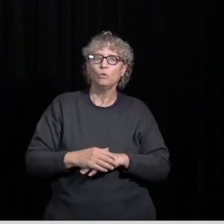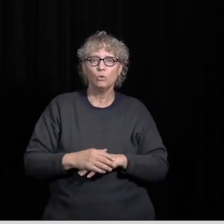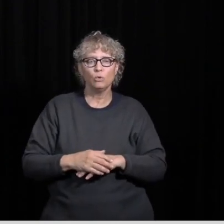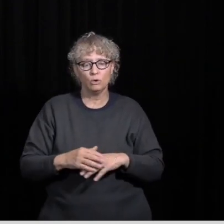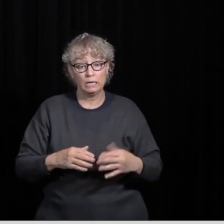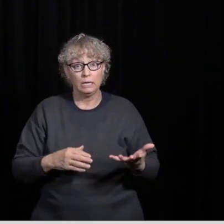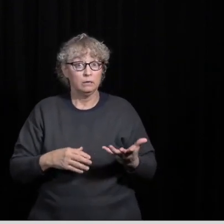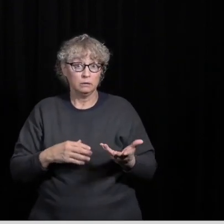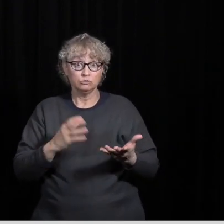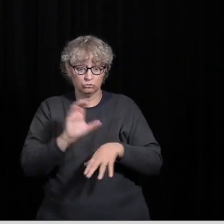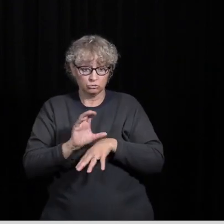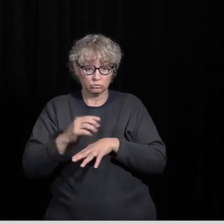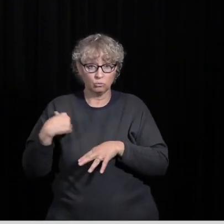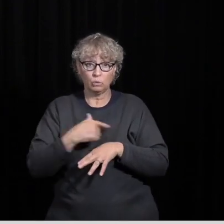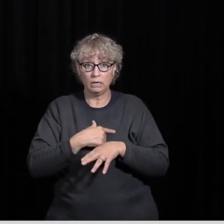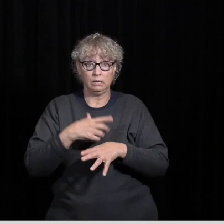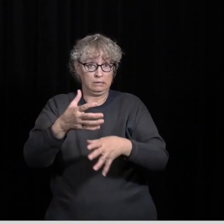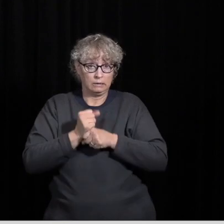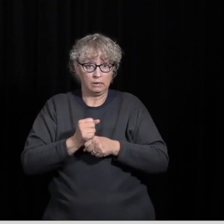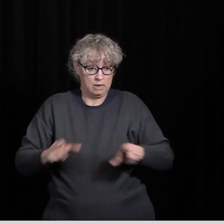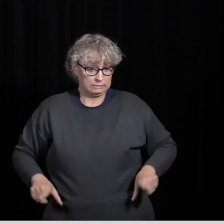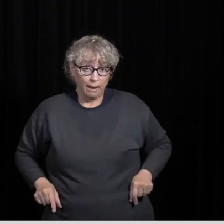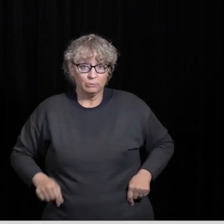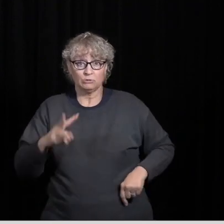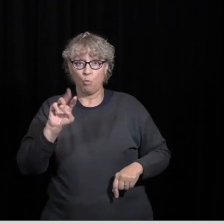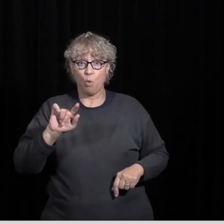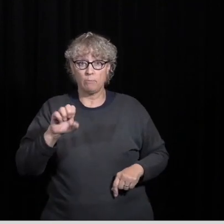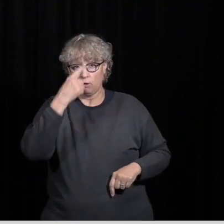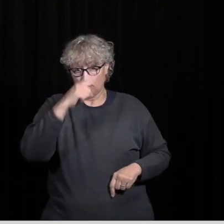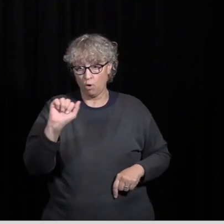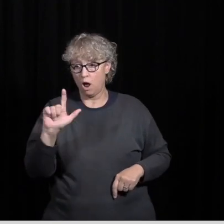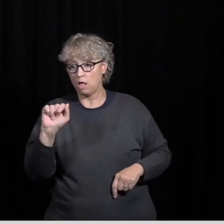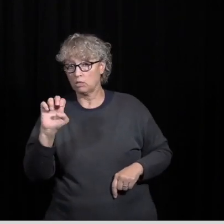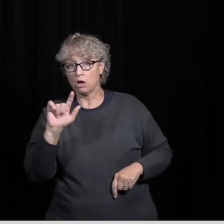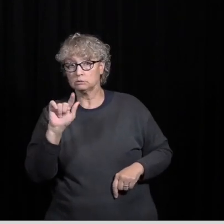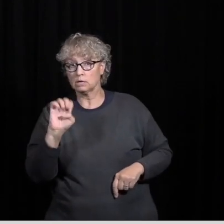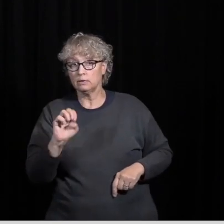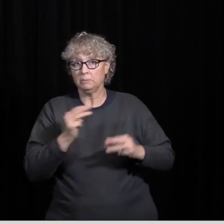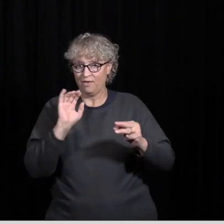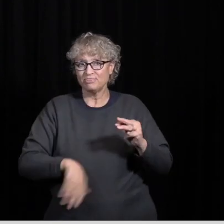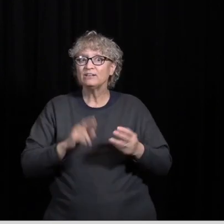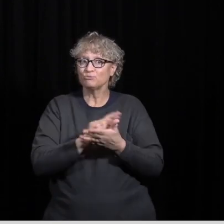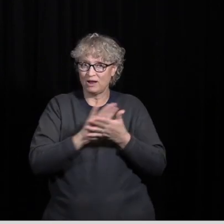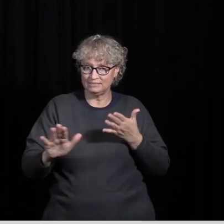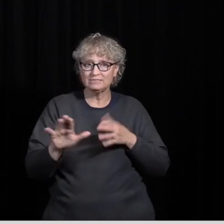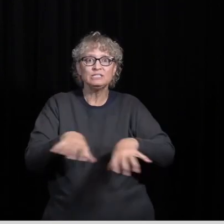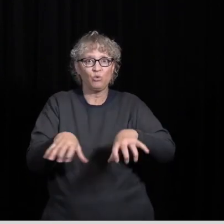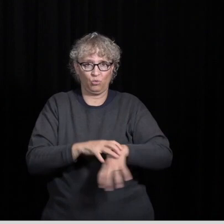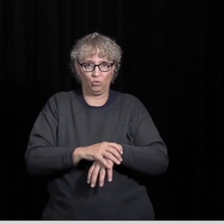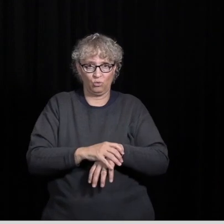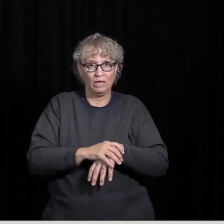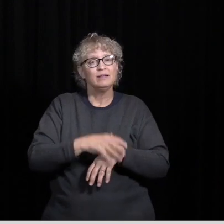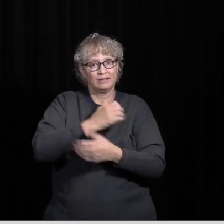know, even at church, as we're receiving diapers and wipes for Alongside Ministries, it's righteous deeds, and God loves righteous